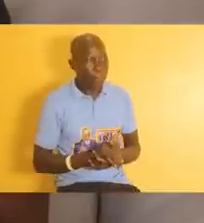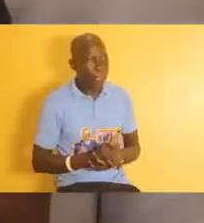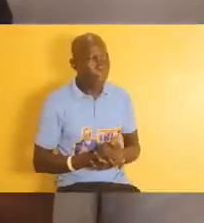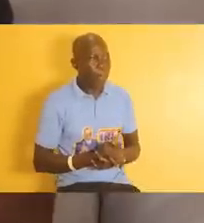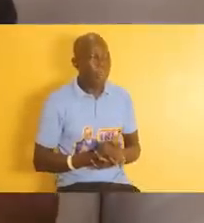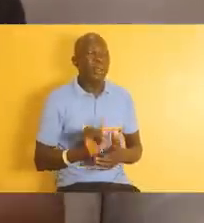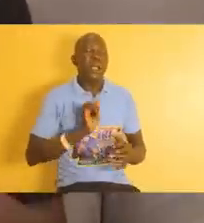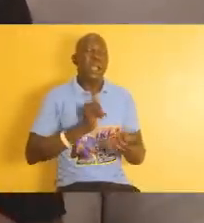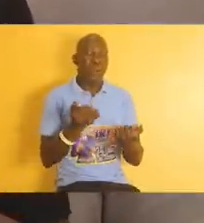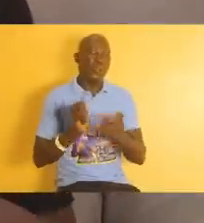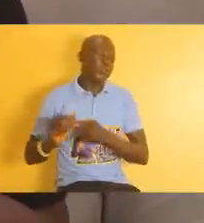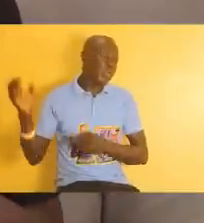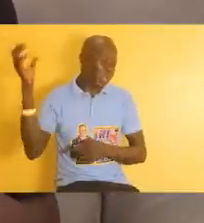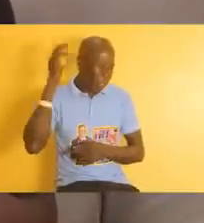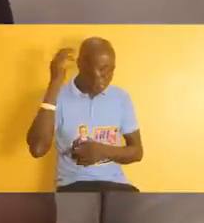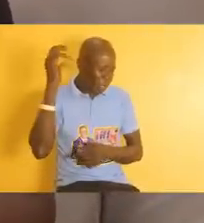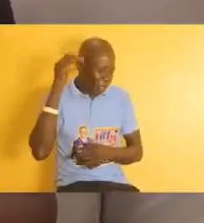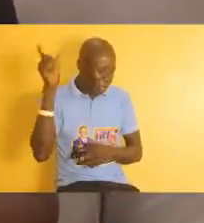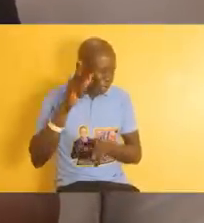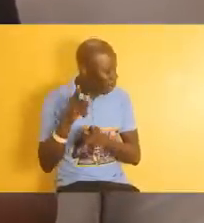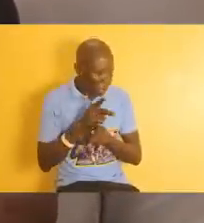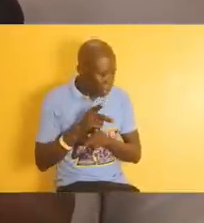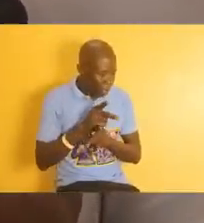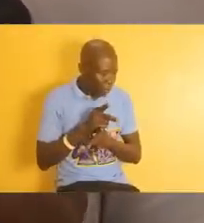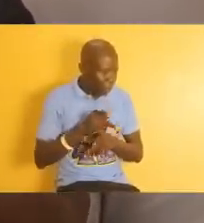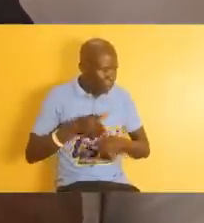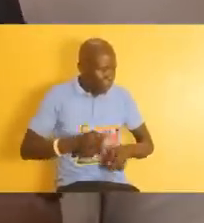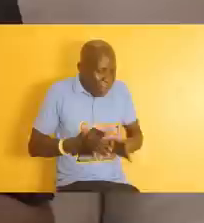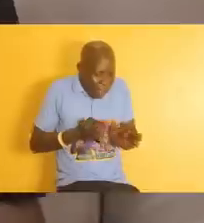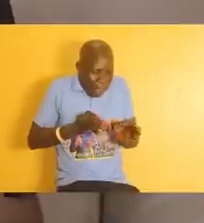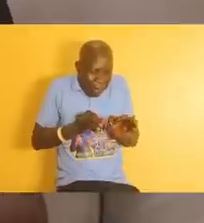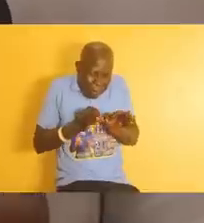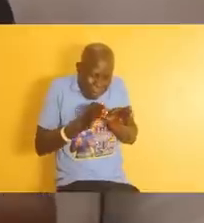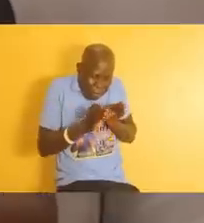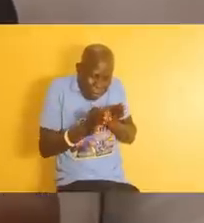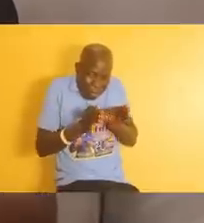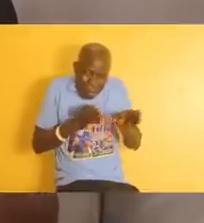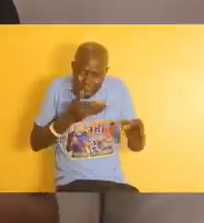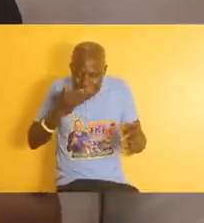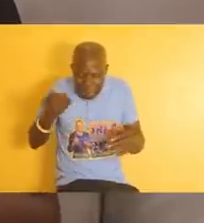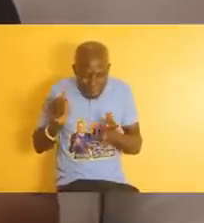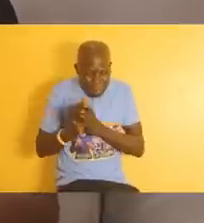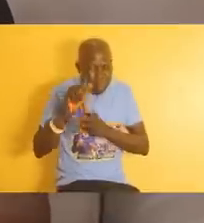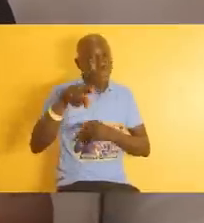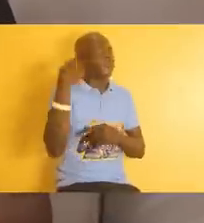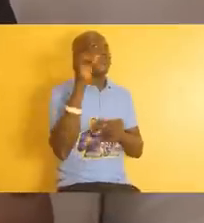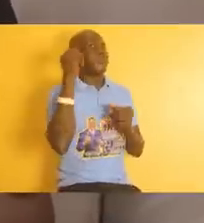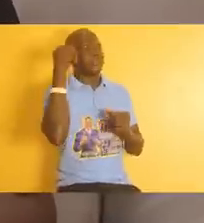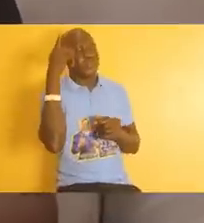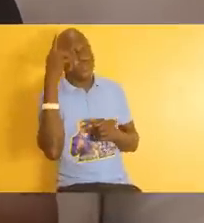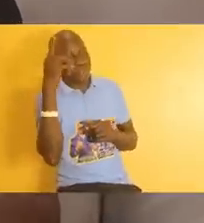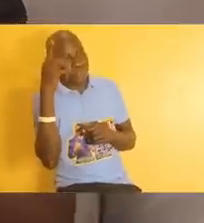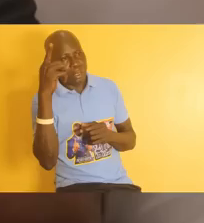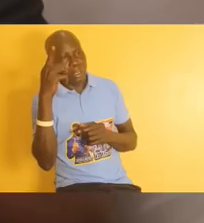Mo fe ko gbo mi daada. I want you to listen to me carefully. Let him parabale so. Let me explain it better for you. Ko le ye o. For you to